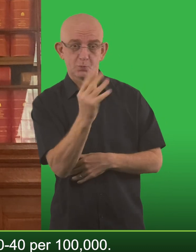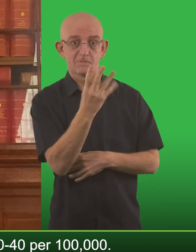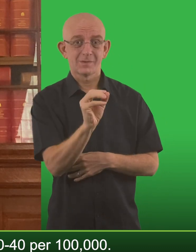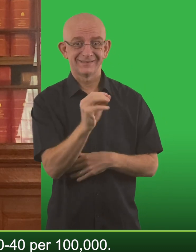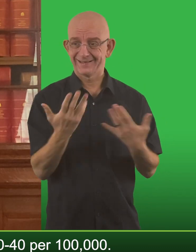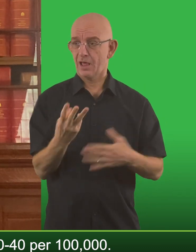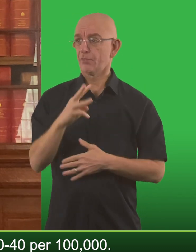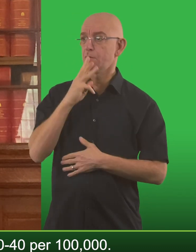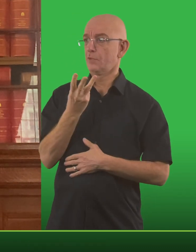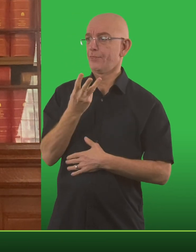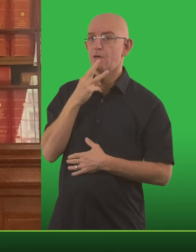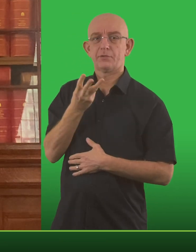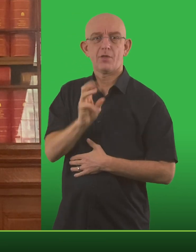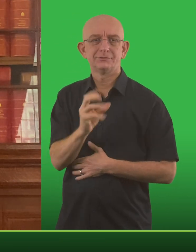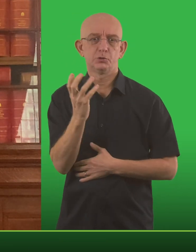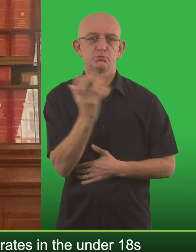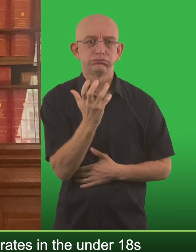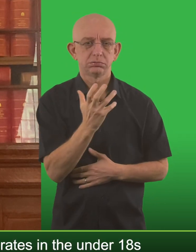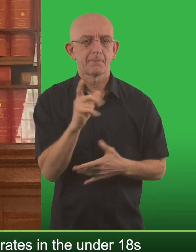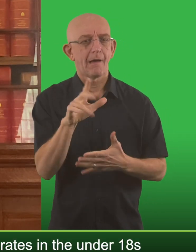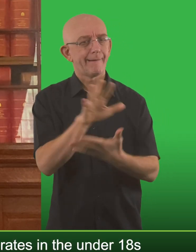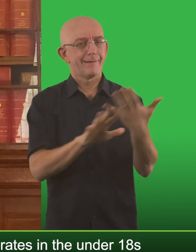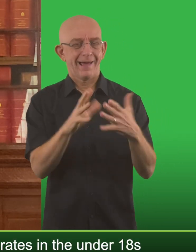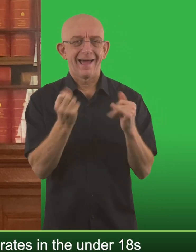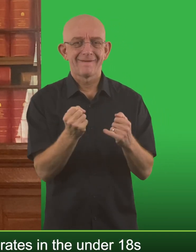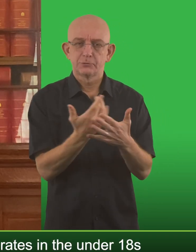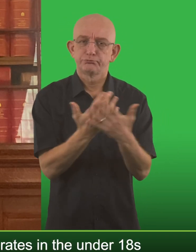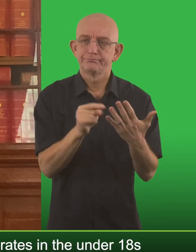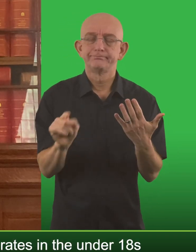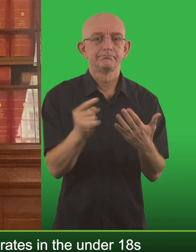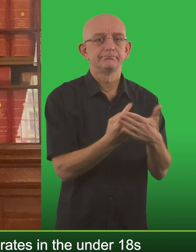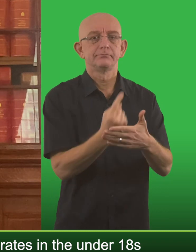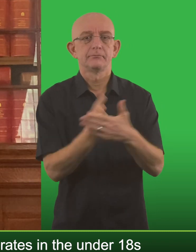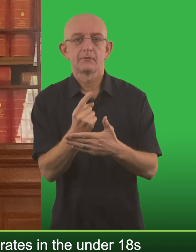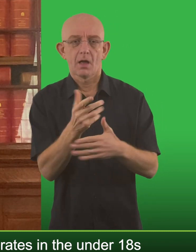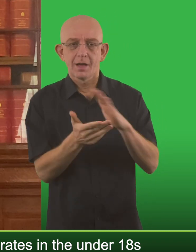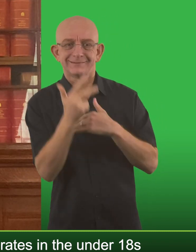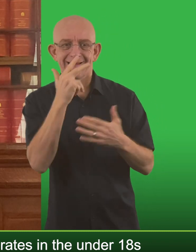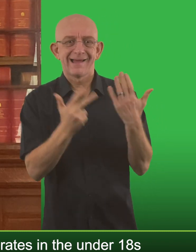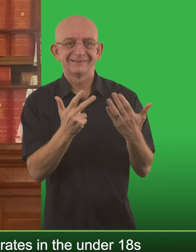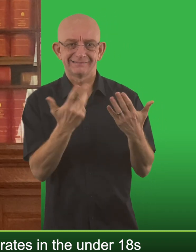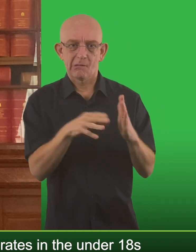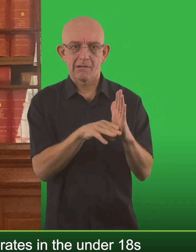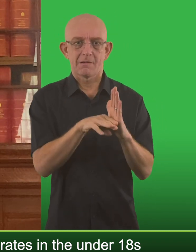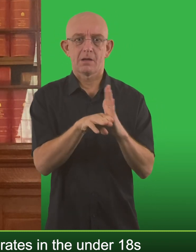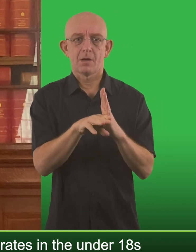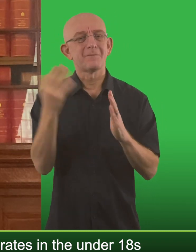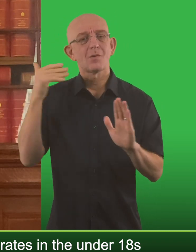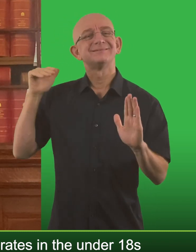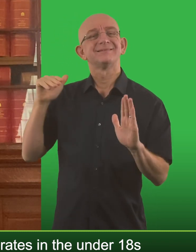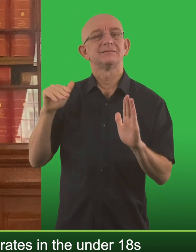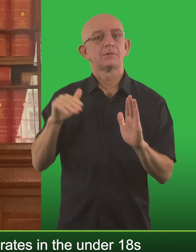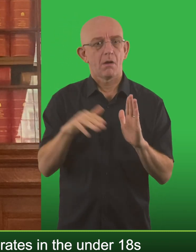to 40 per 100,000. Overall, it's a mixed picture, with case rates in the under 18s beginning to head back